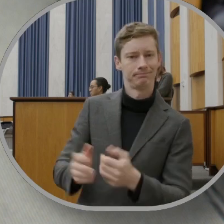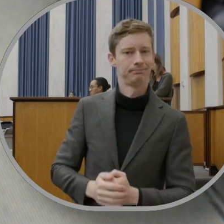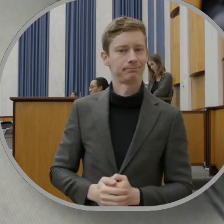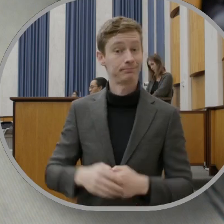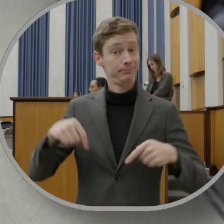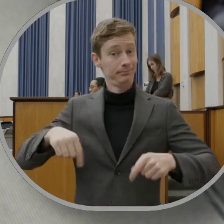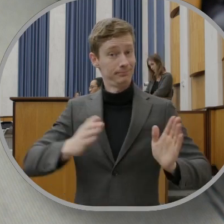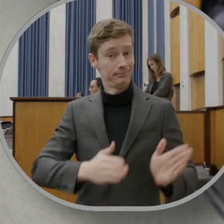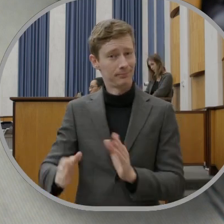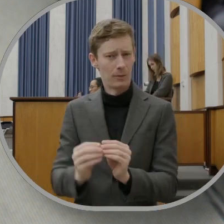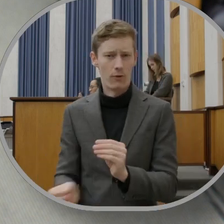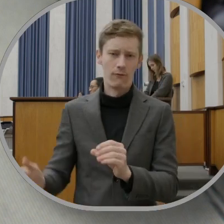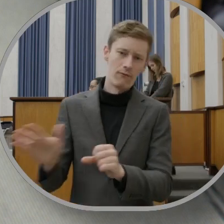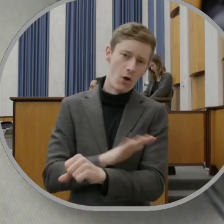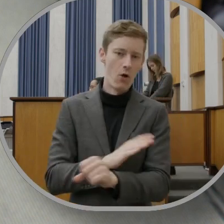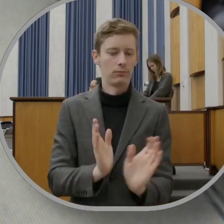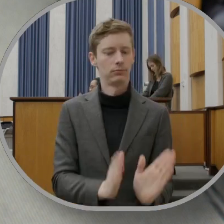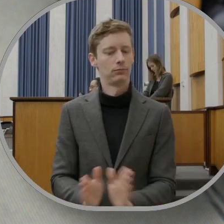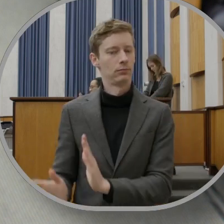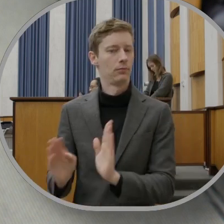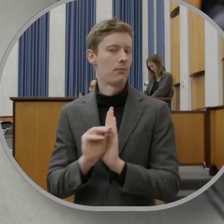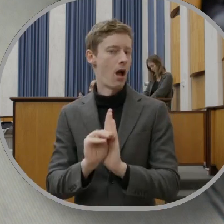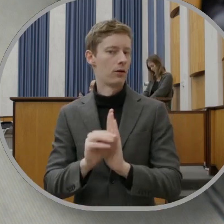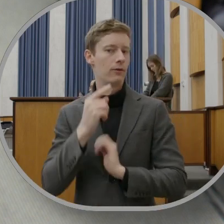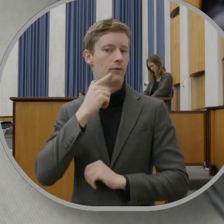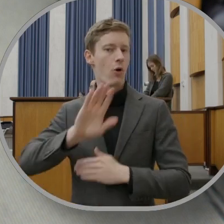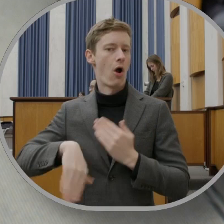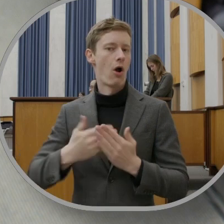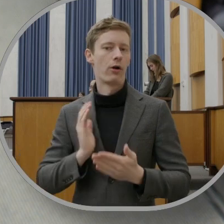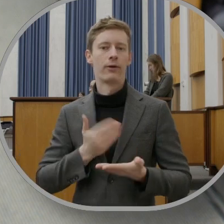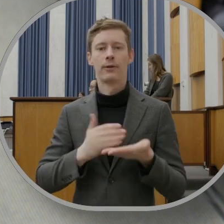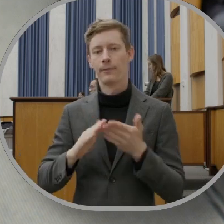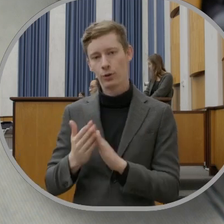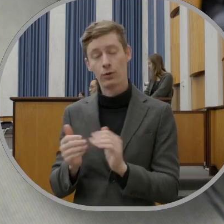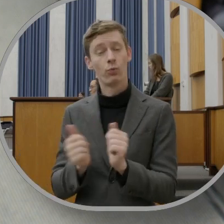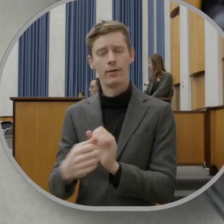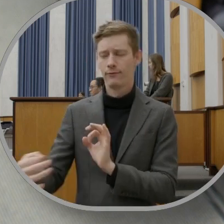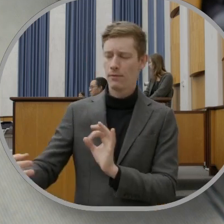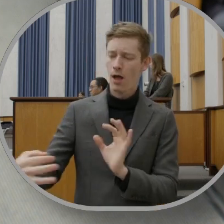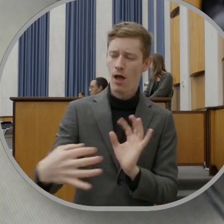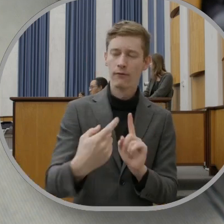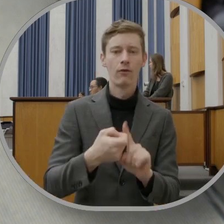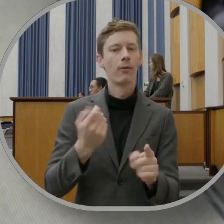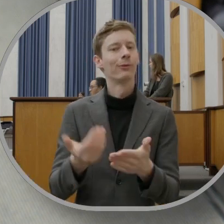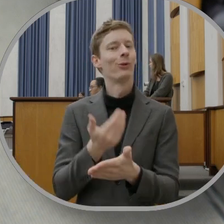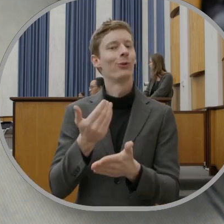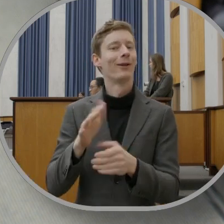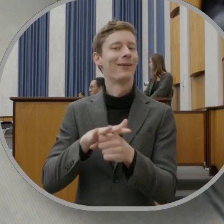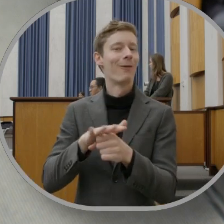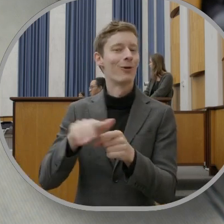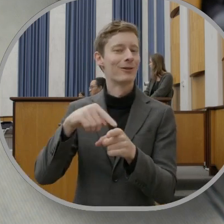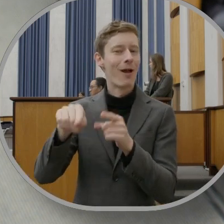comprehensive and coordinated service delivery model for our community with feedback from our new neighborhood